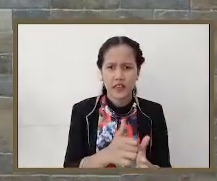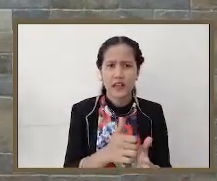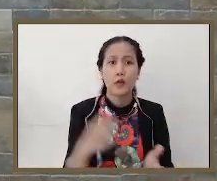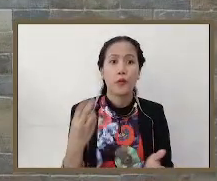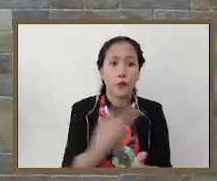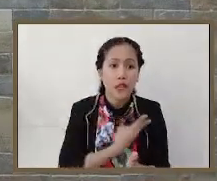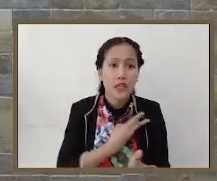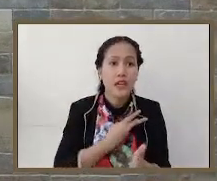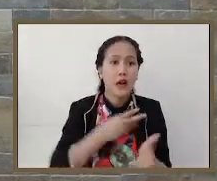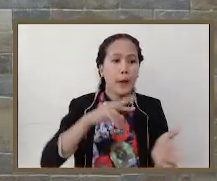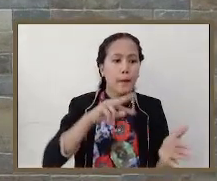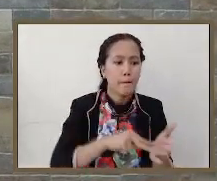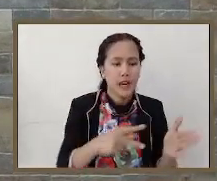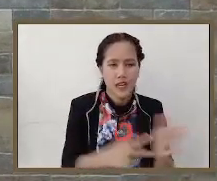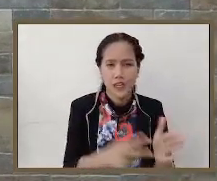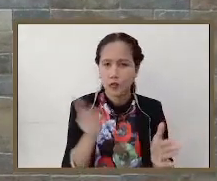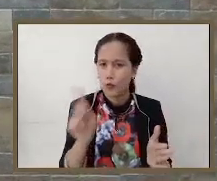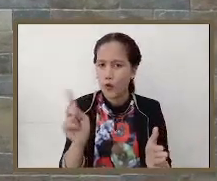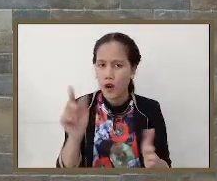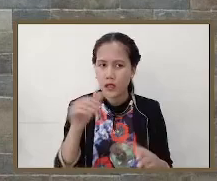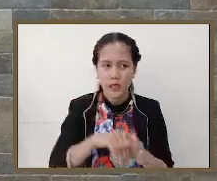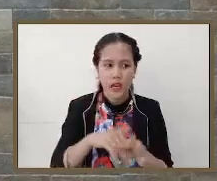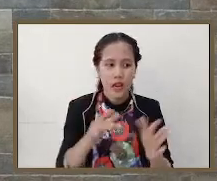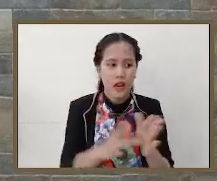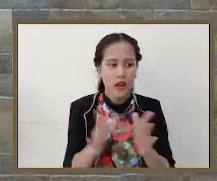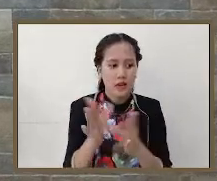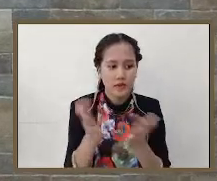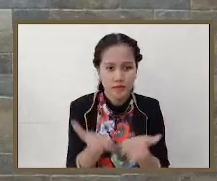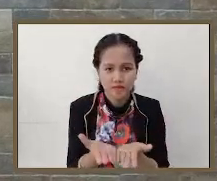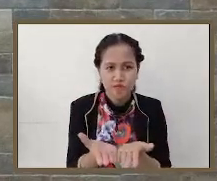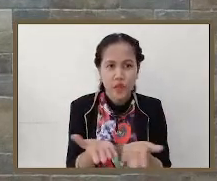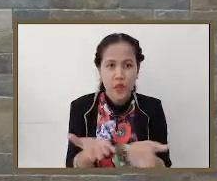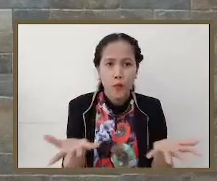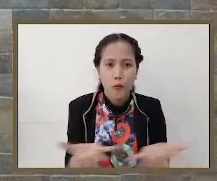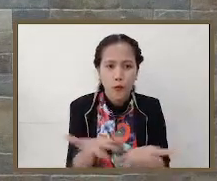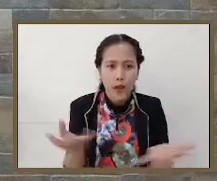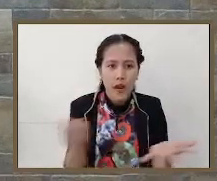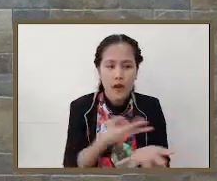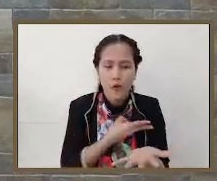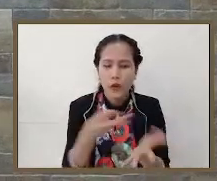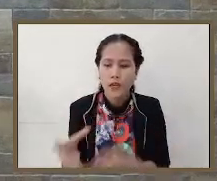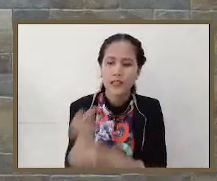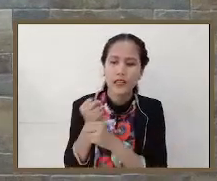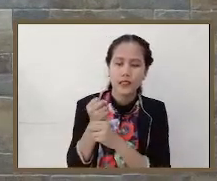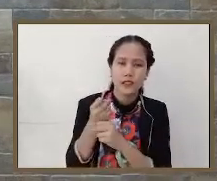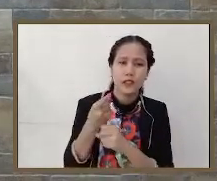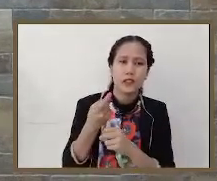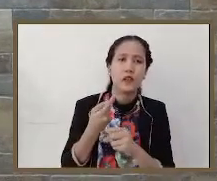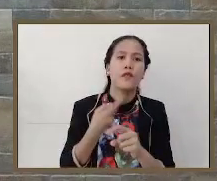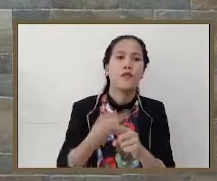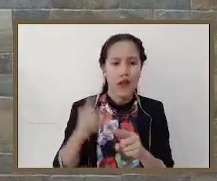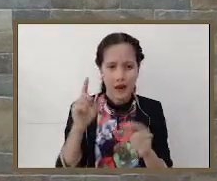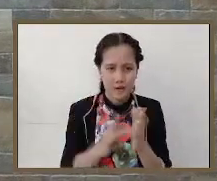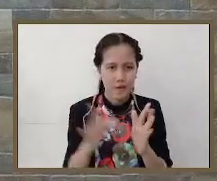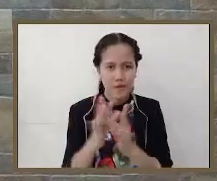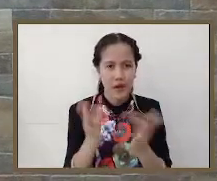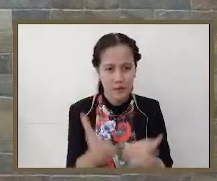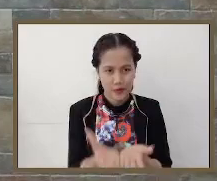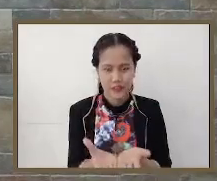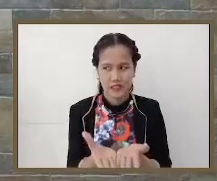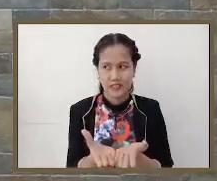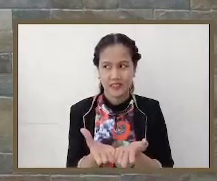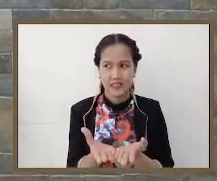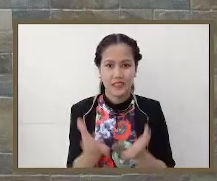God. Amen. You see, dito natin kinukuha sa salita ng Diyos. Ang pundasyon ay sa salita ng Diyos.